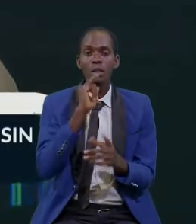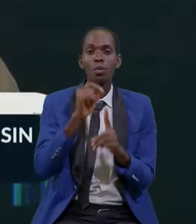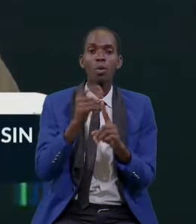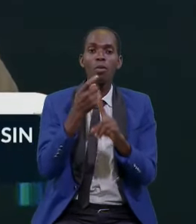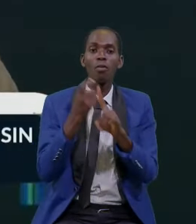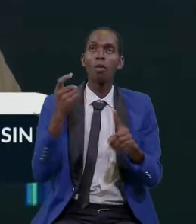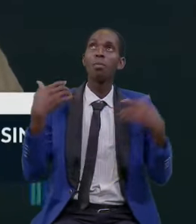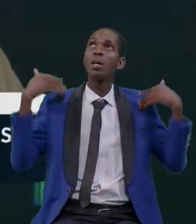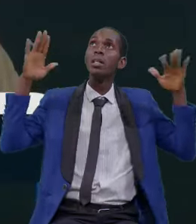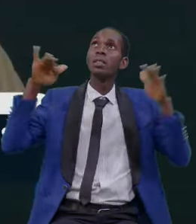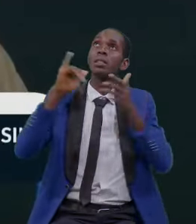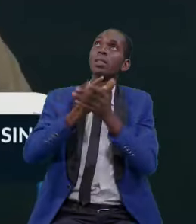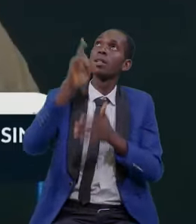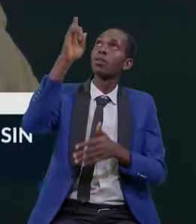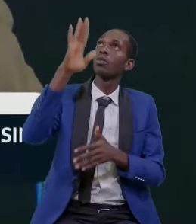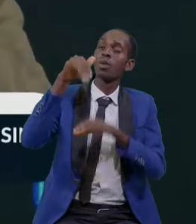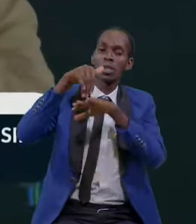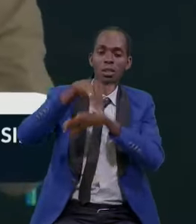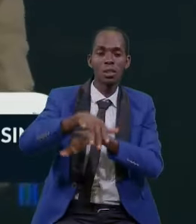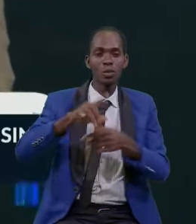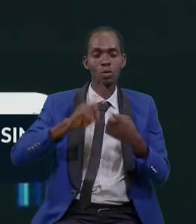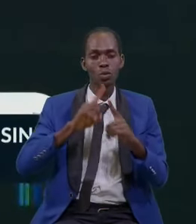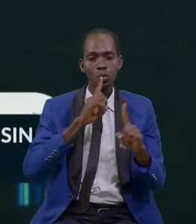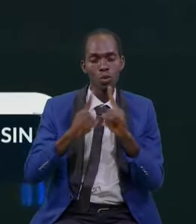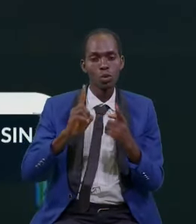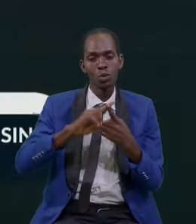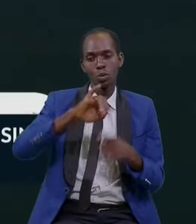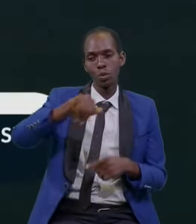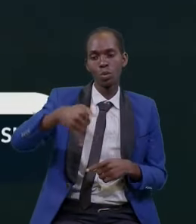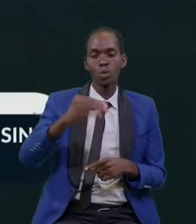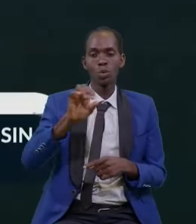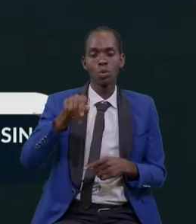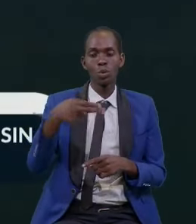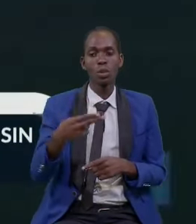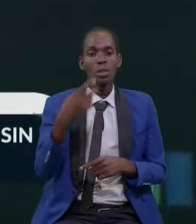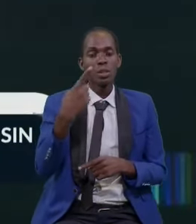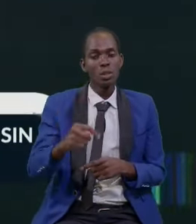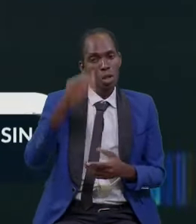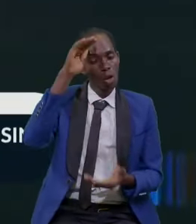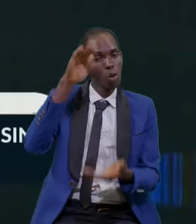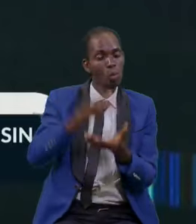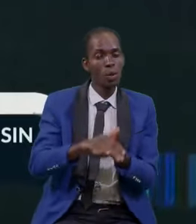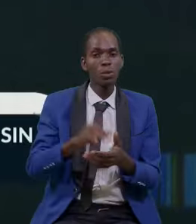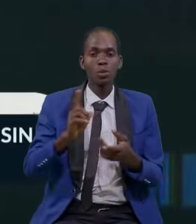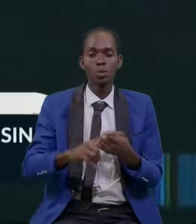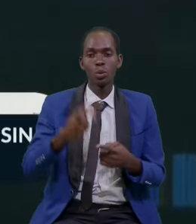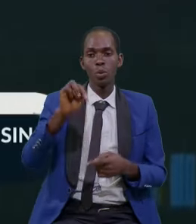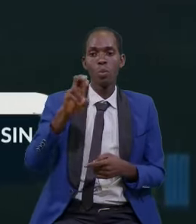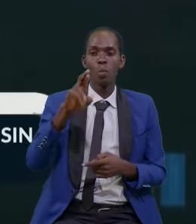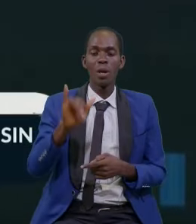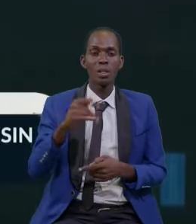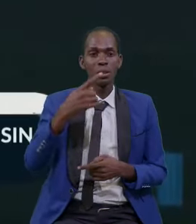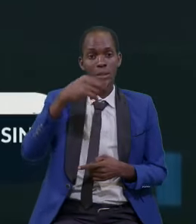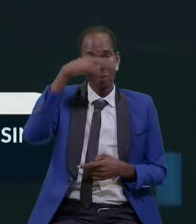to talk to Joseph, the husband of Mary, the virgin. And the angel assured that she shall